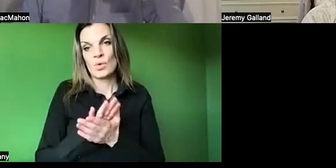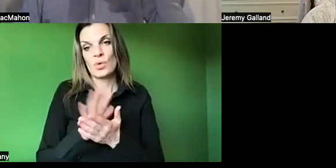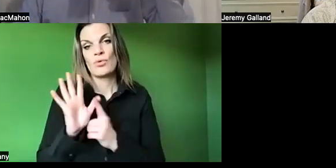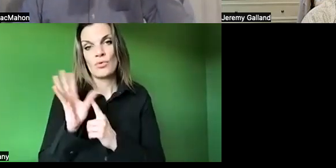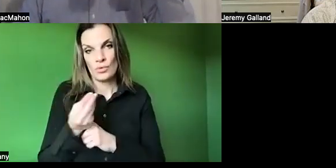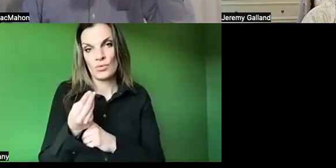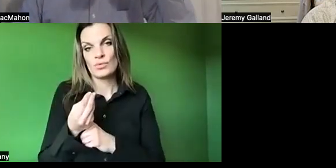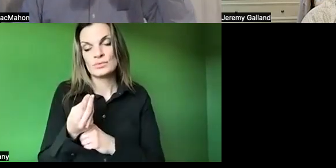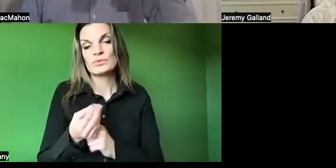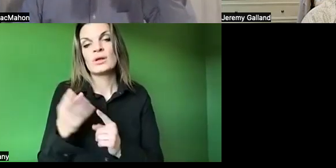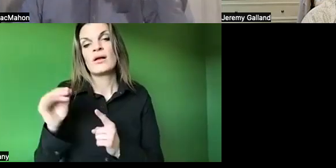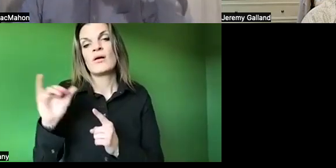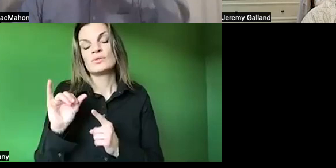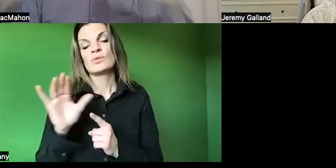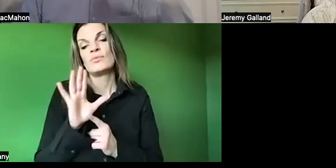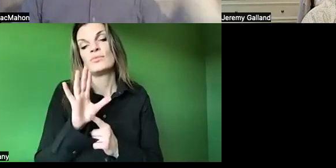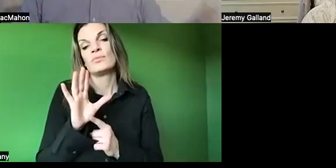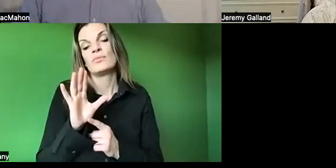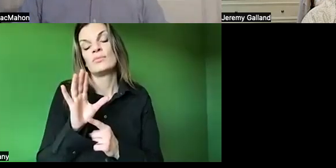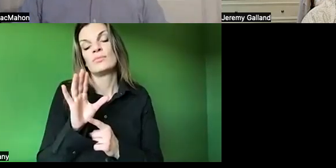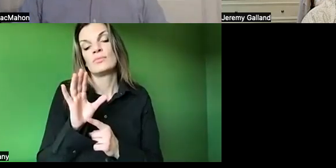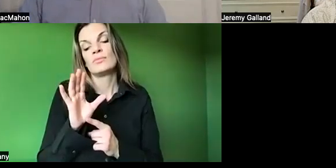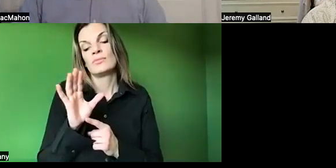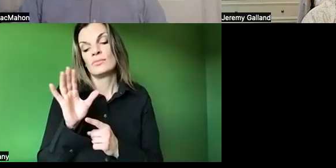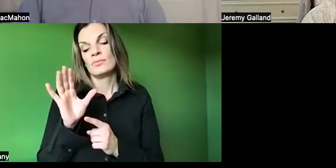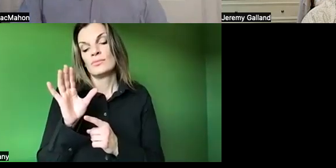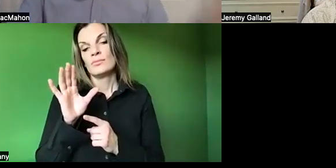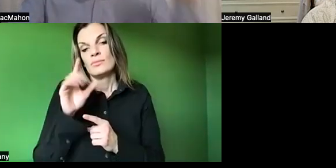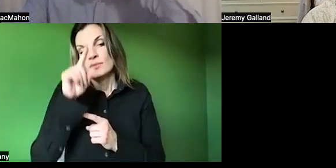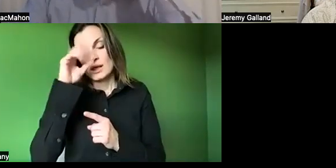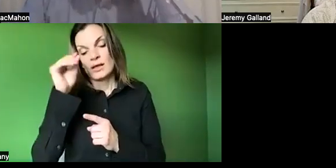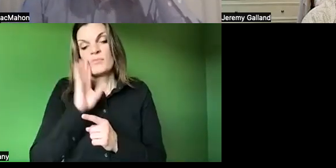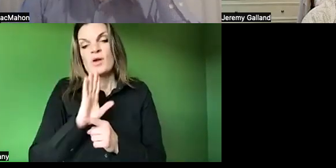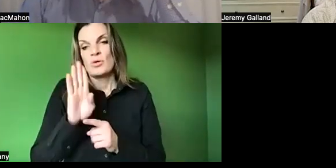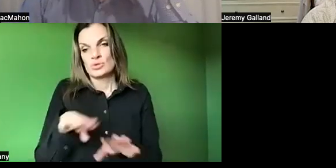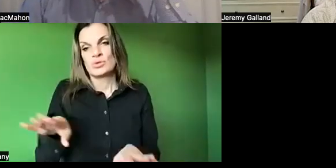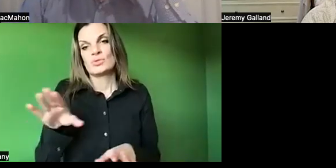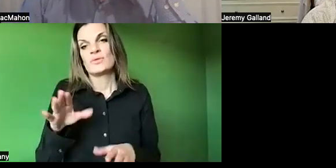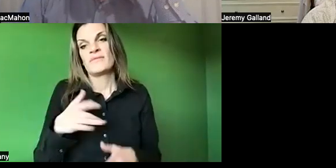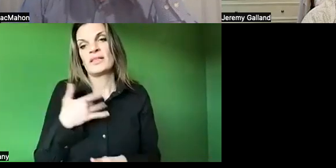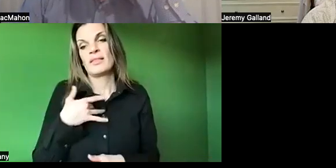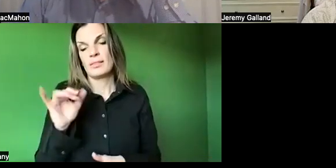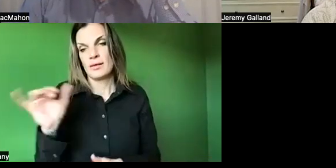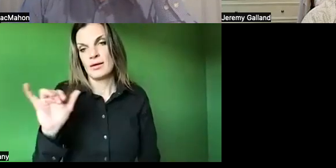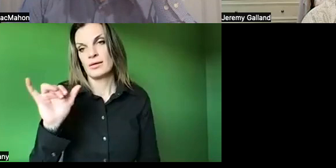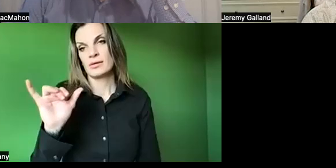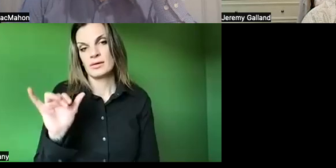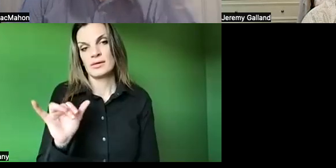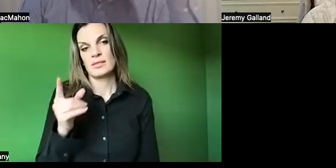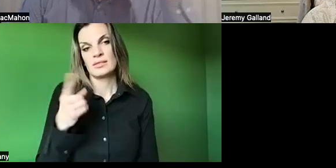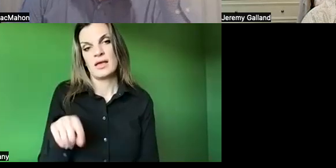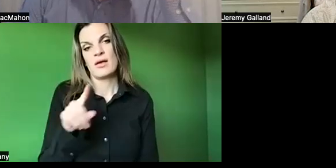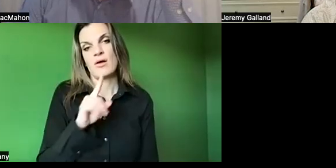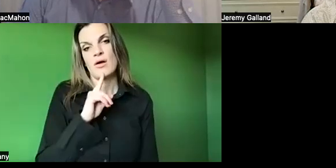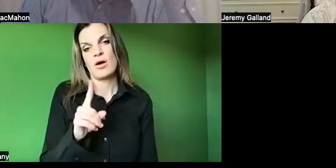culture. And the same thing with Black and brown children feeling like they are